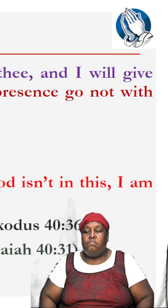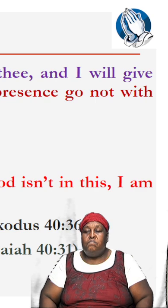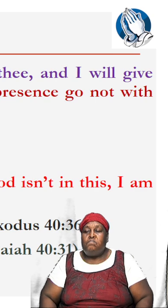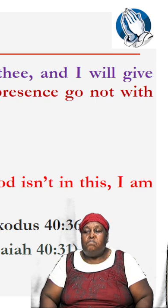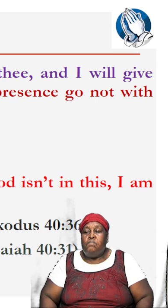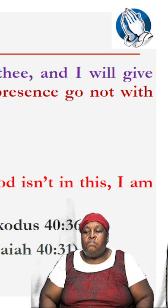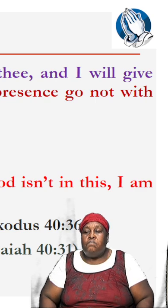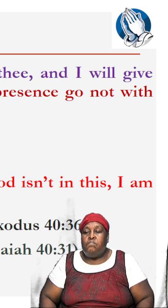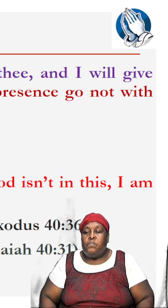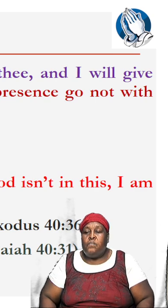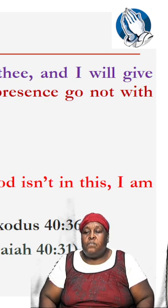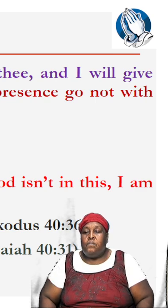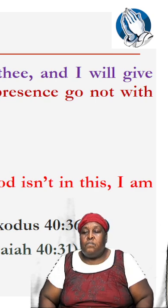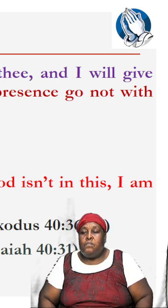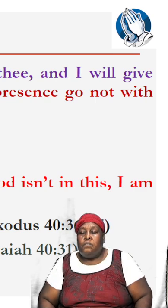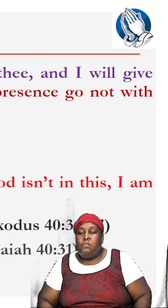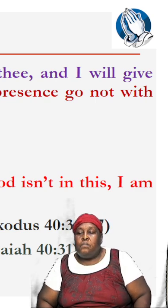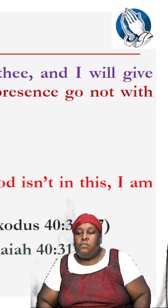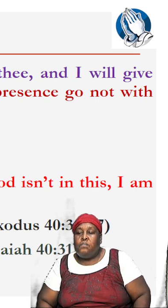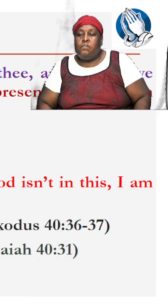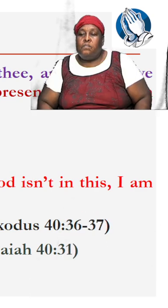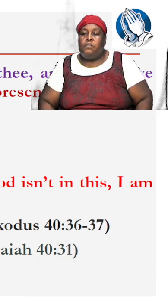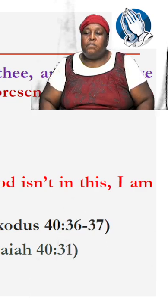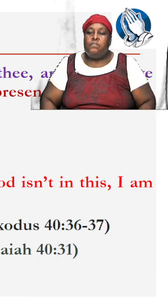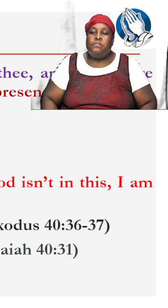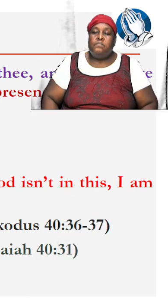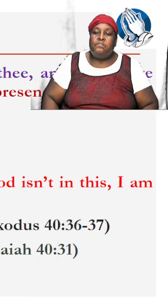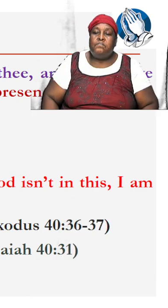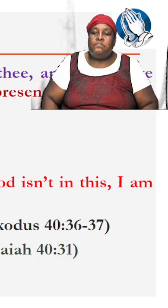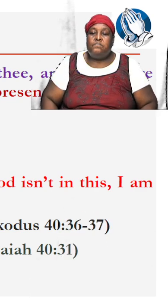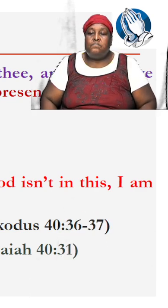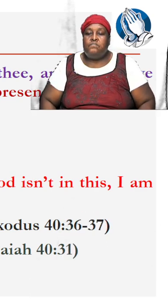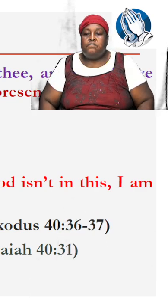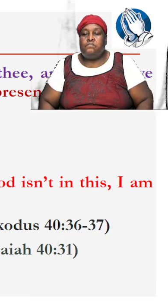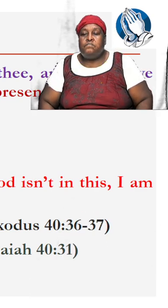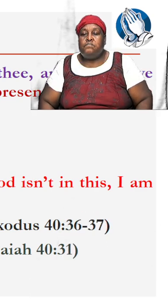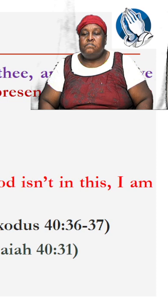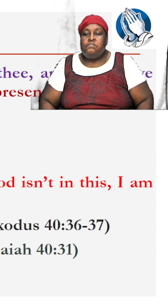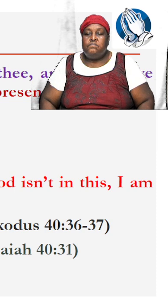to 37. And it says, praise God,